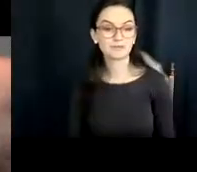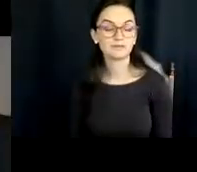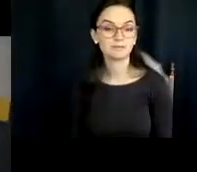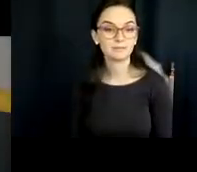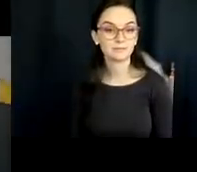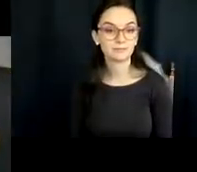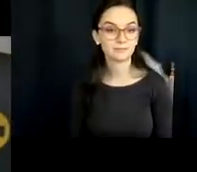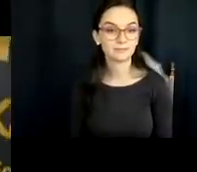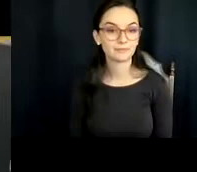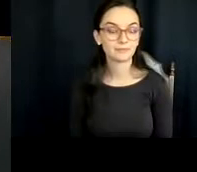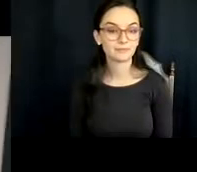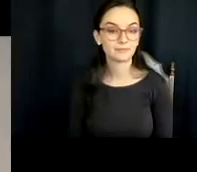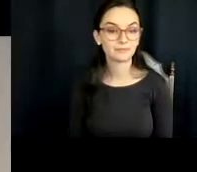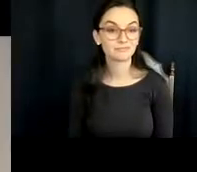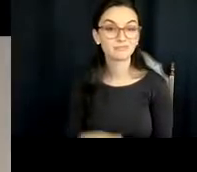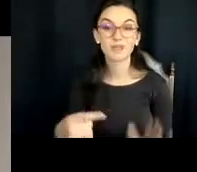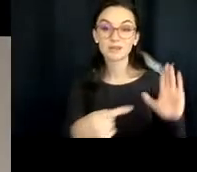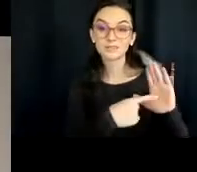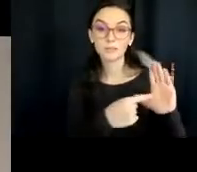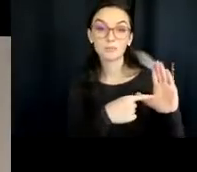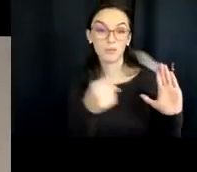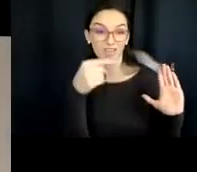This room, for instance,